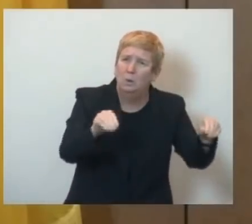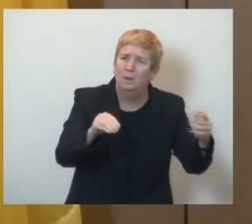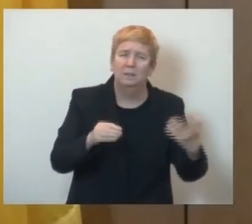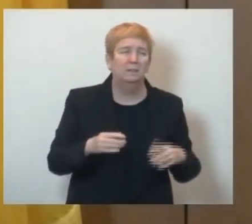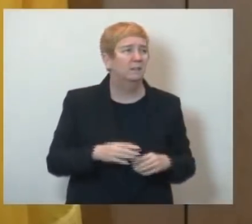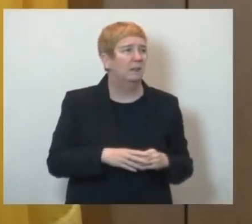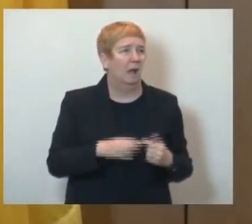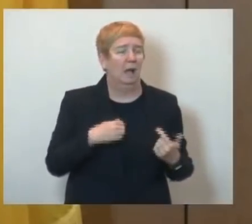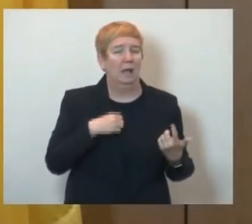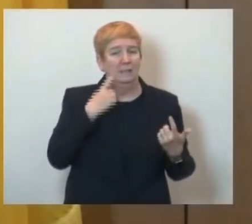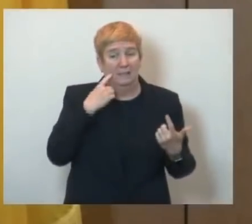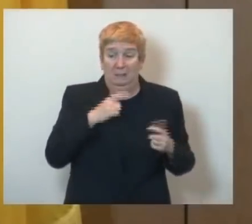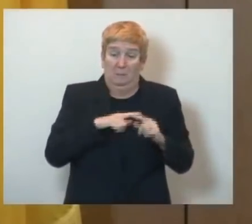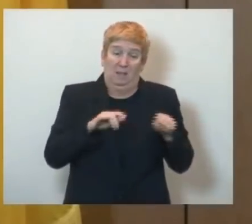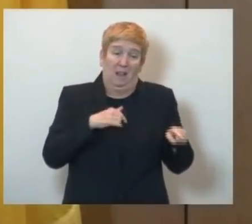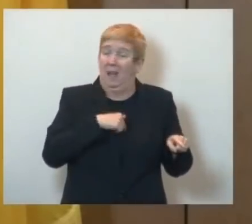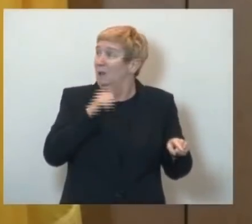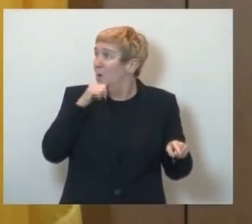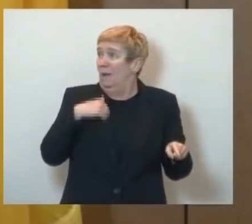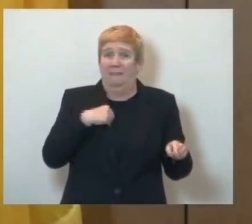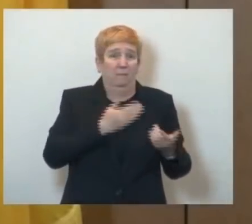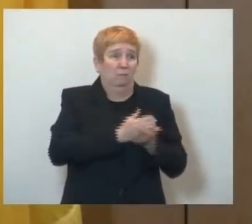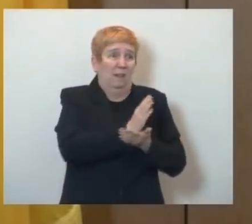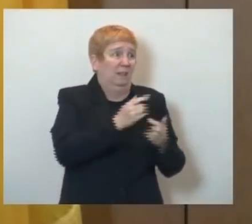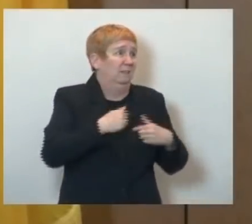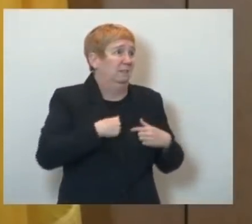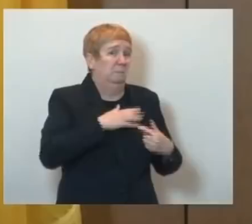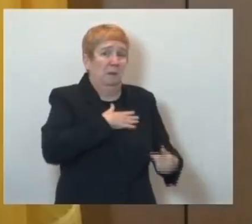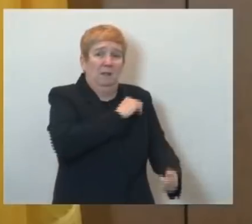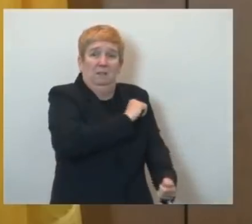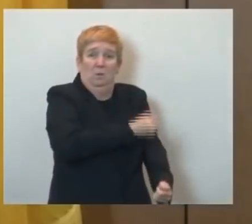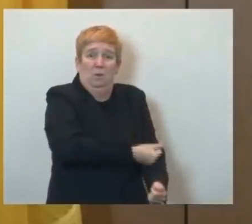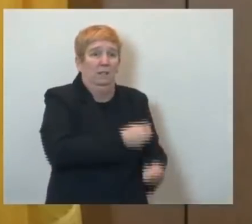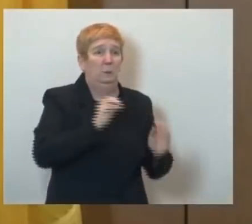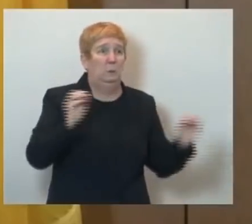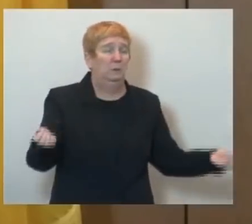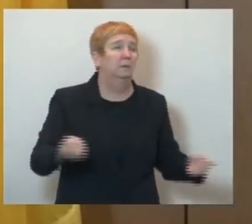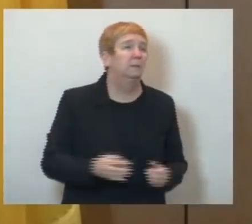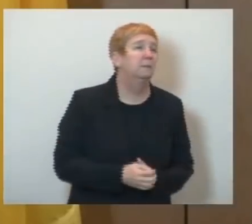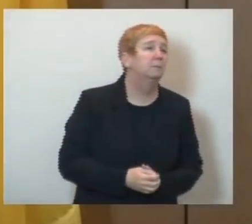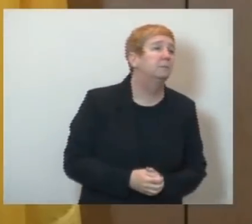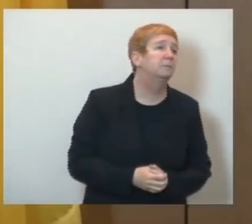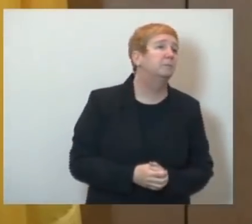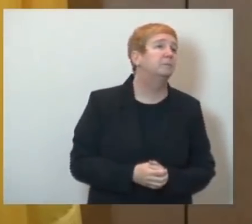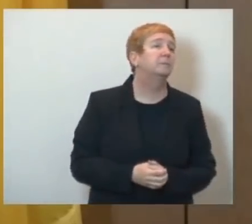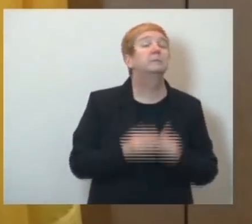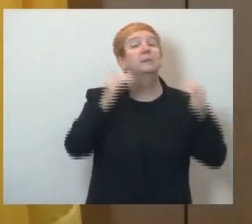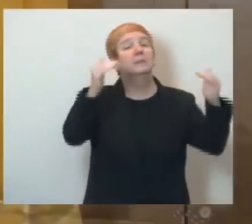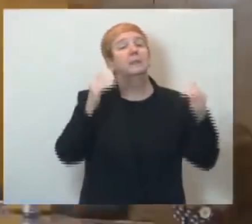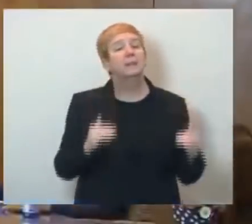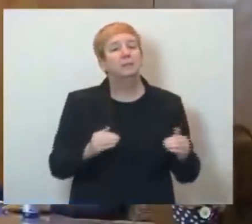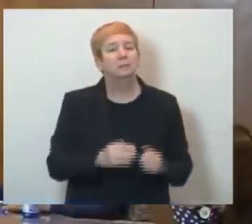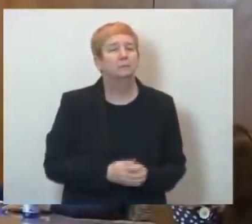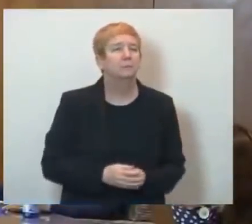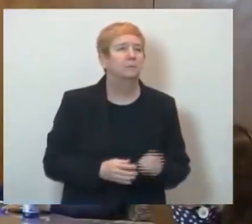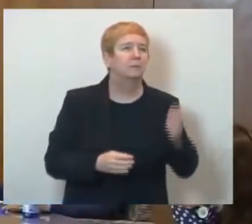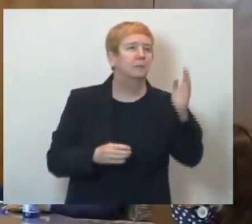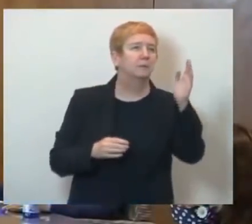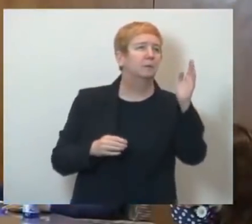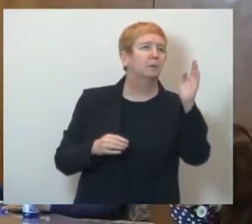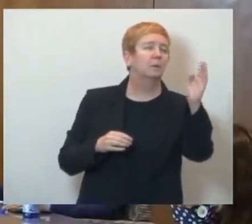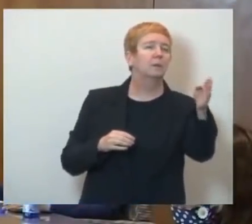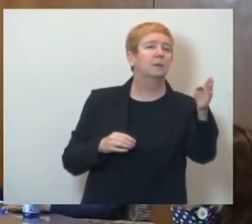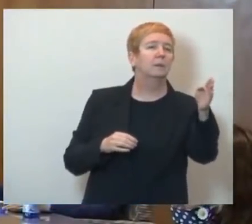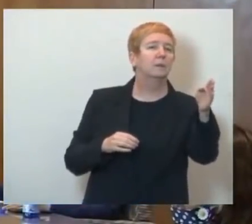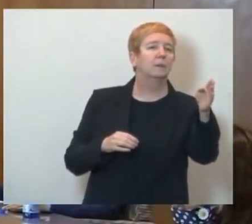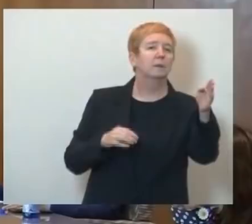I just don't have that authority under New Mexico's emergency powers. Next question. Thank you, Governor. Next, we're going to go